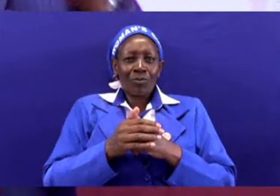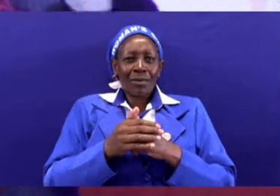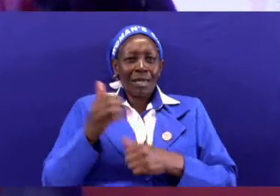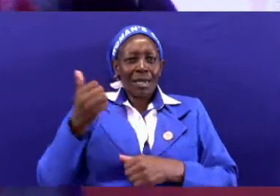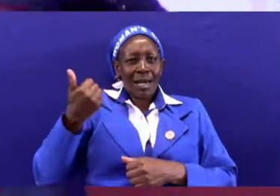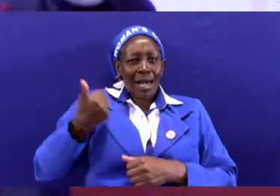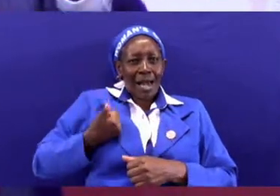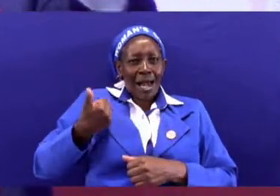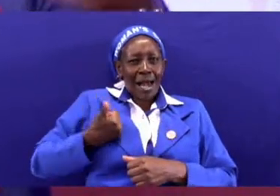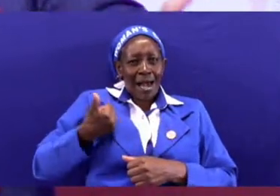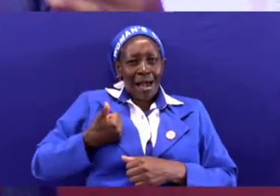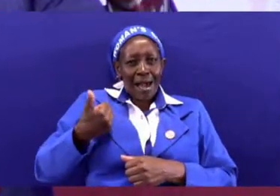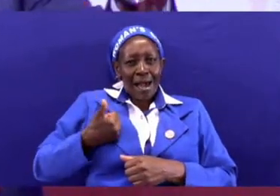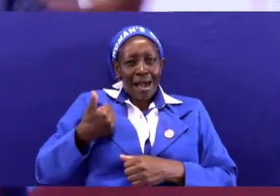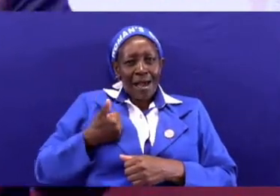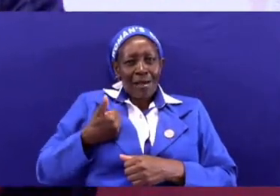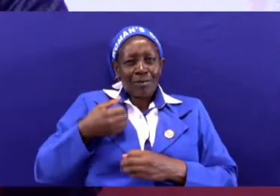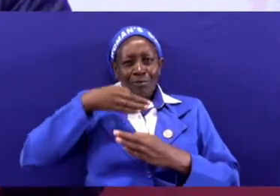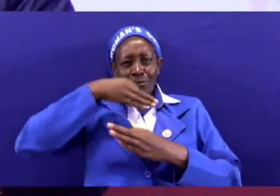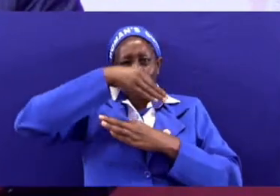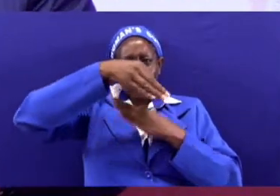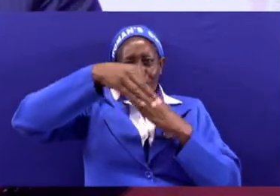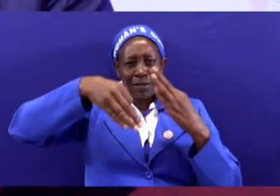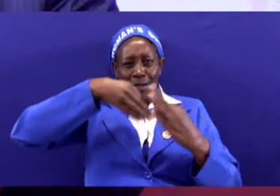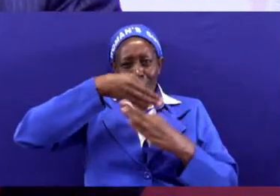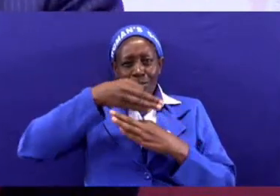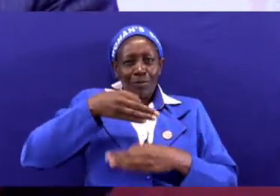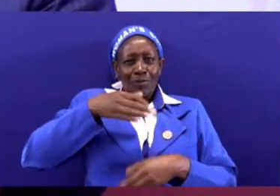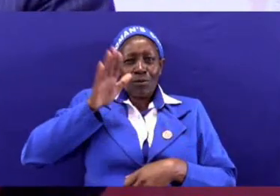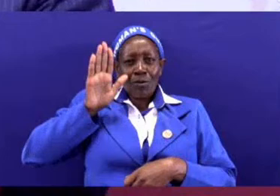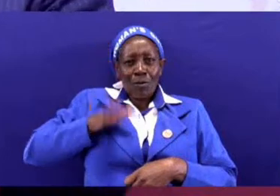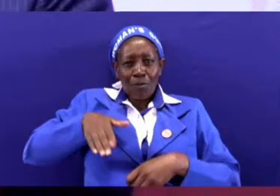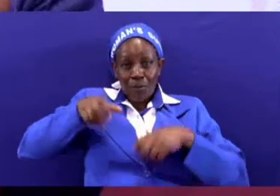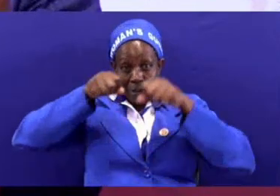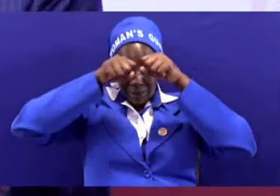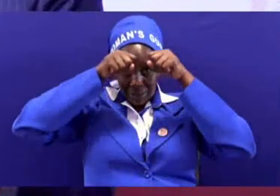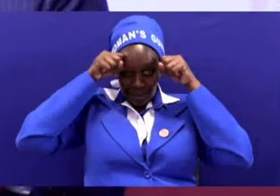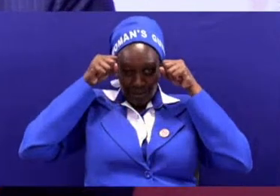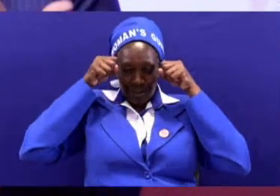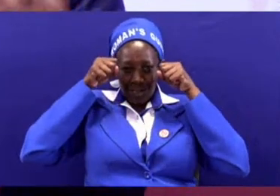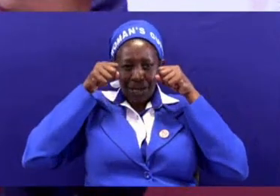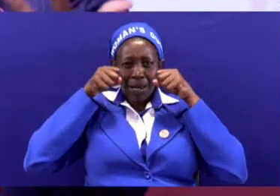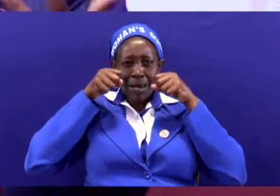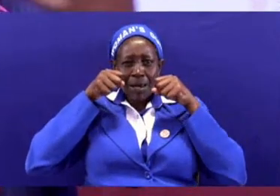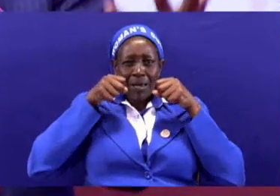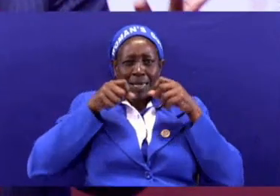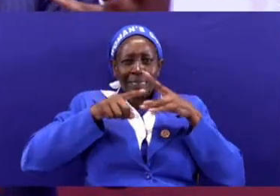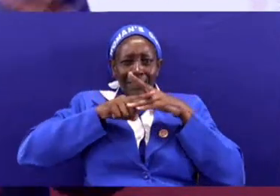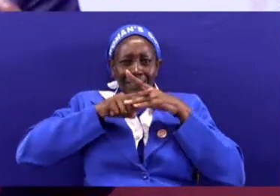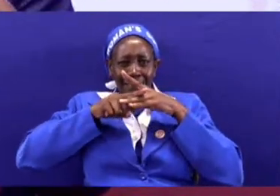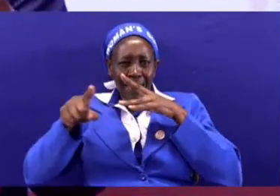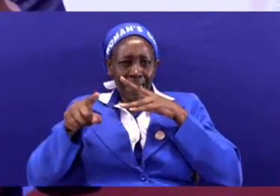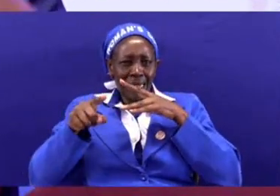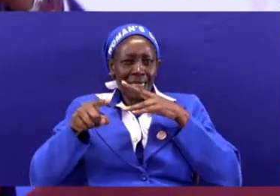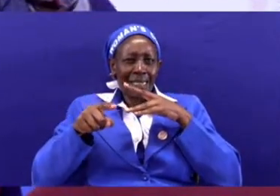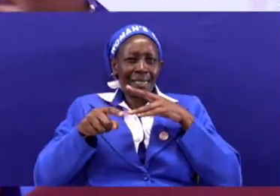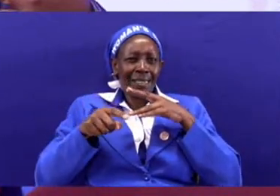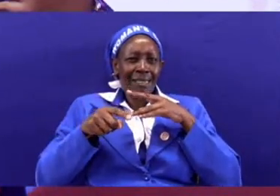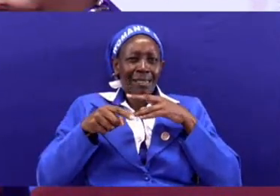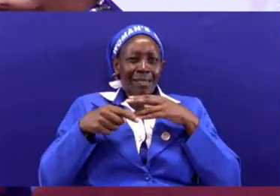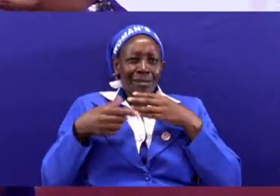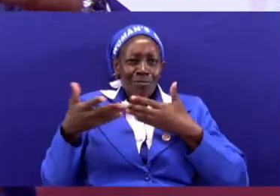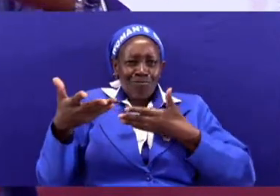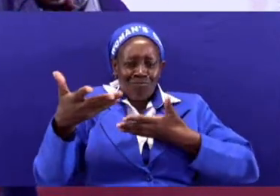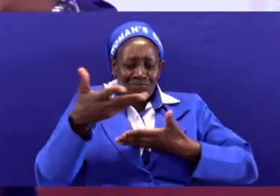which was the precursor of the Women's Guild. And they actually began this movement to deal or to wrestle with